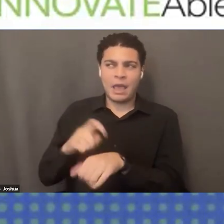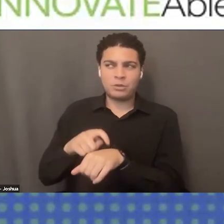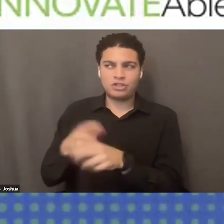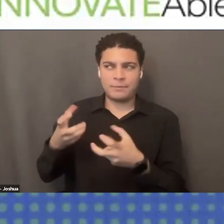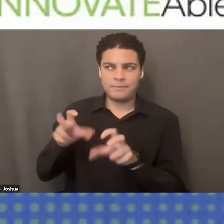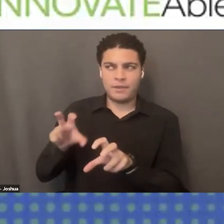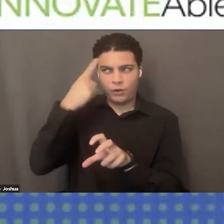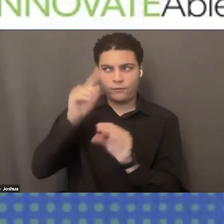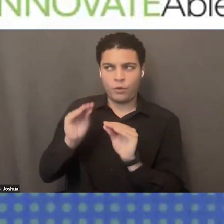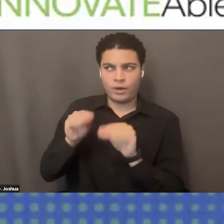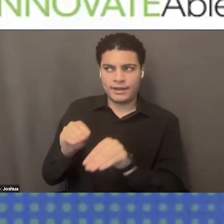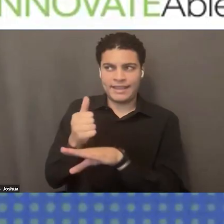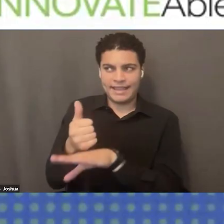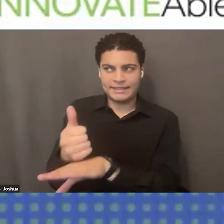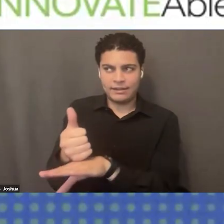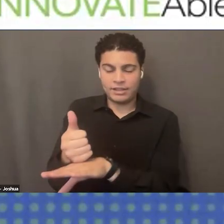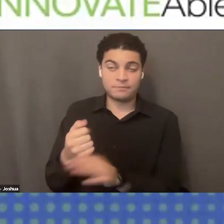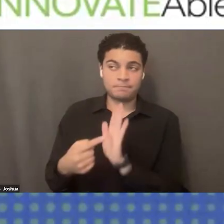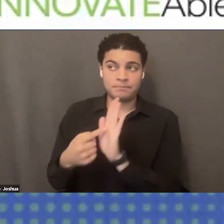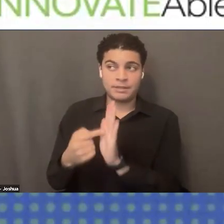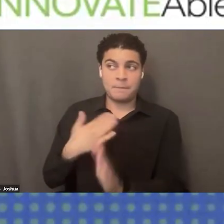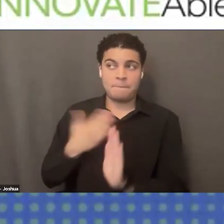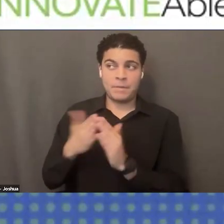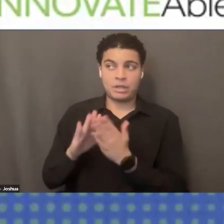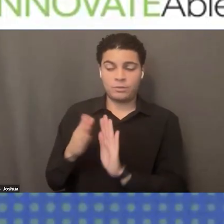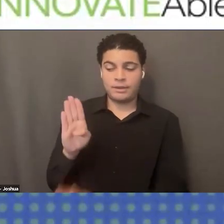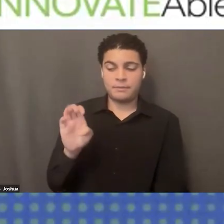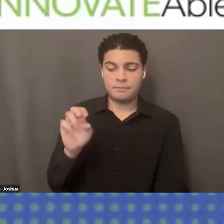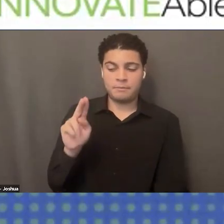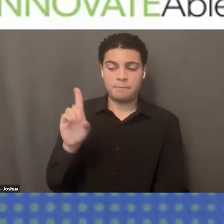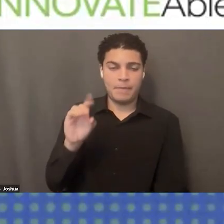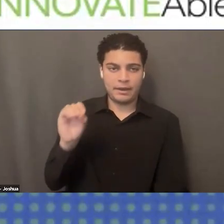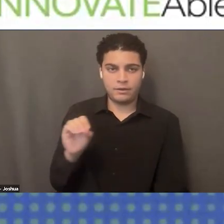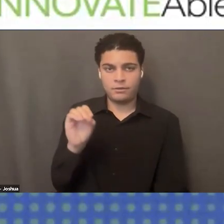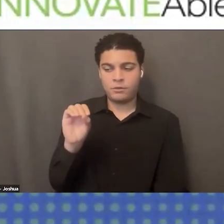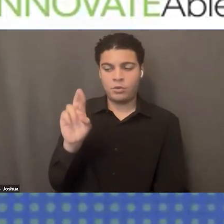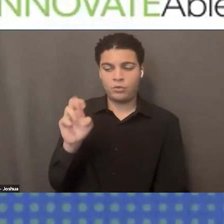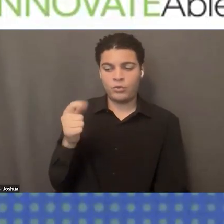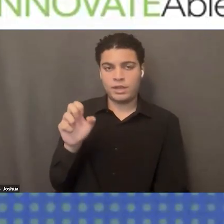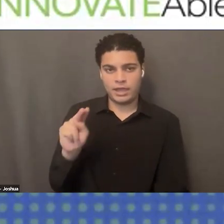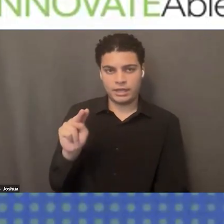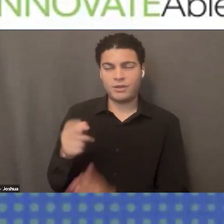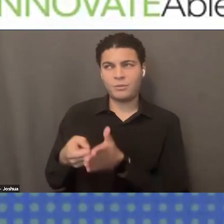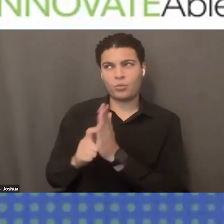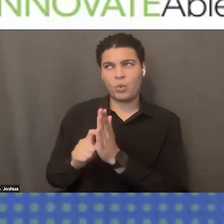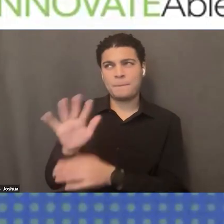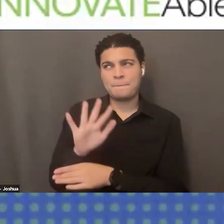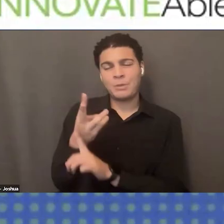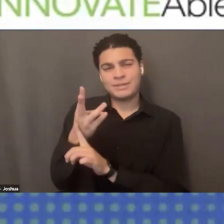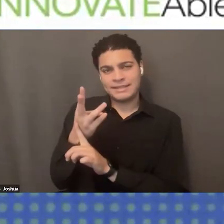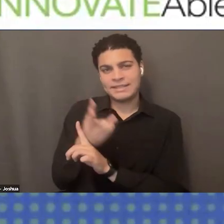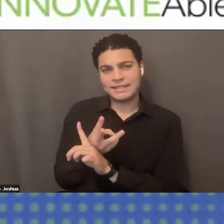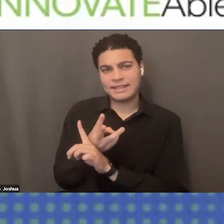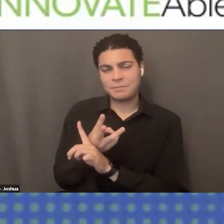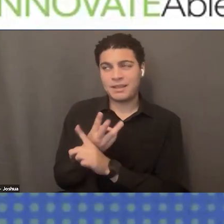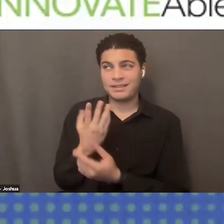our community, which is in Bend, Oregon, it took a good 6 months to maybe